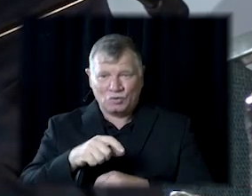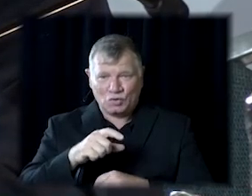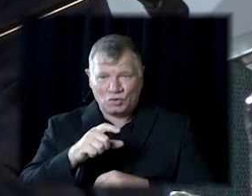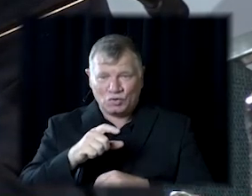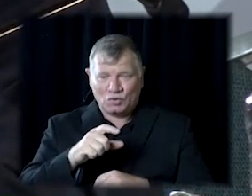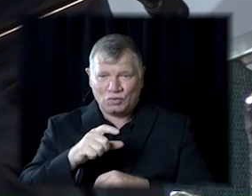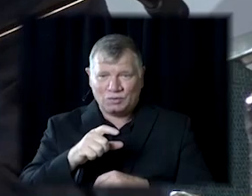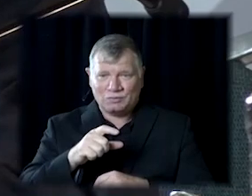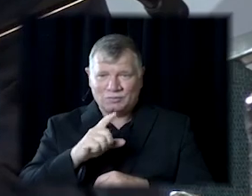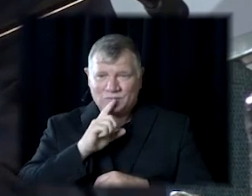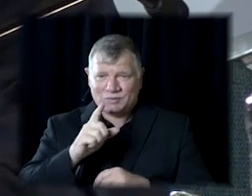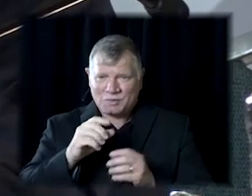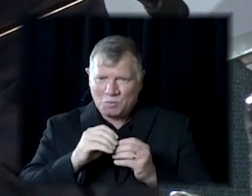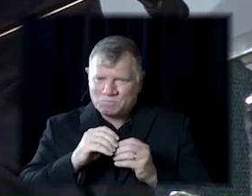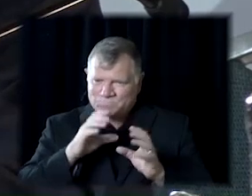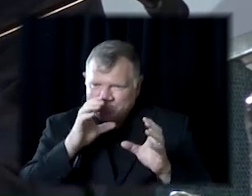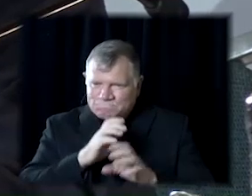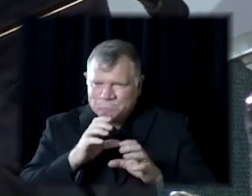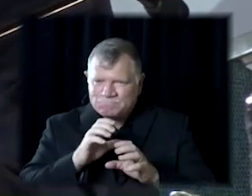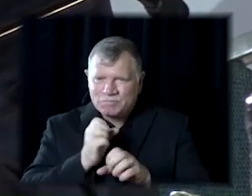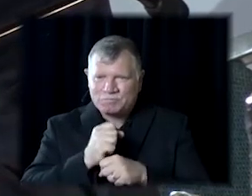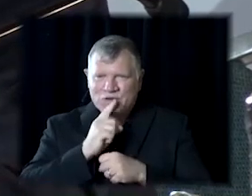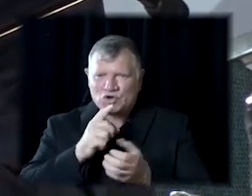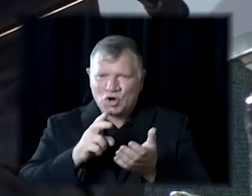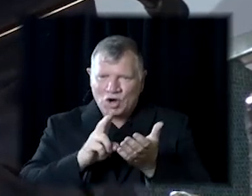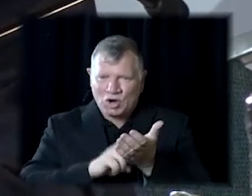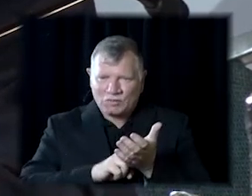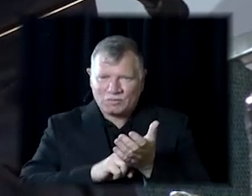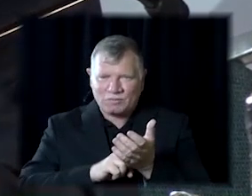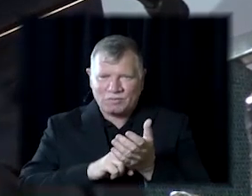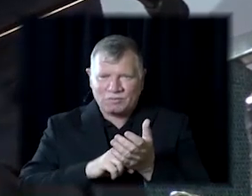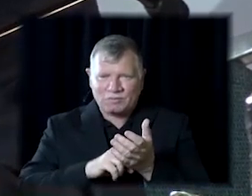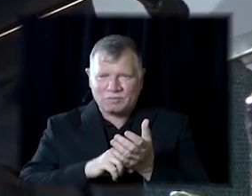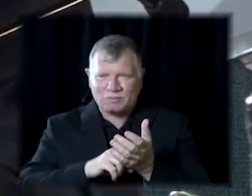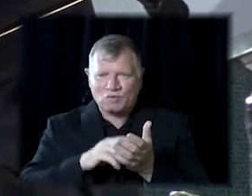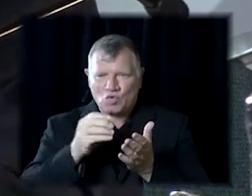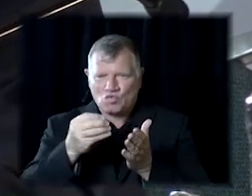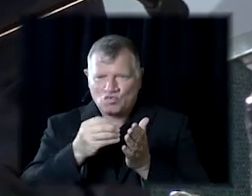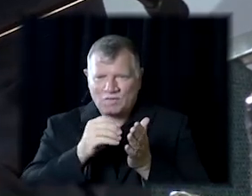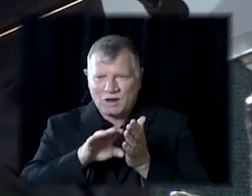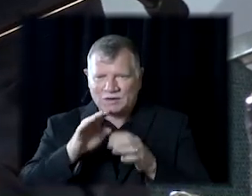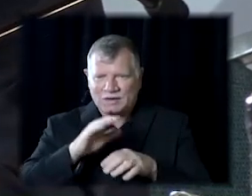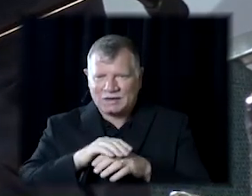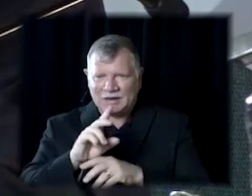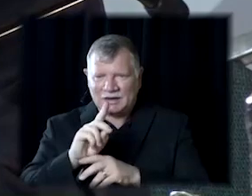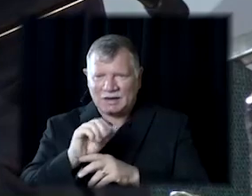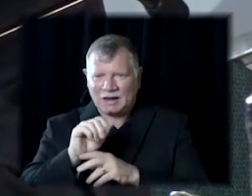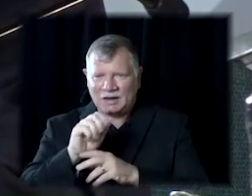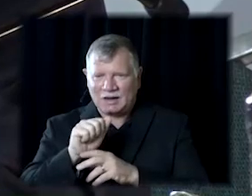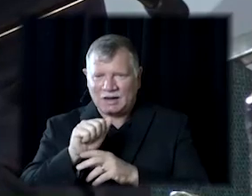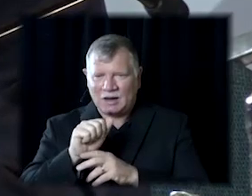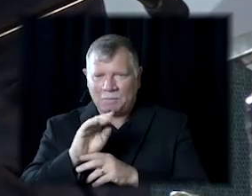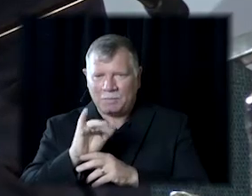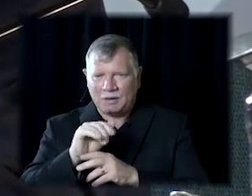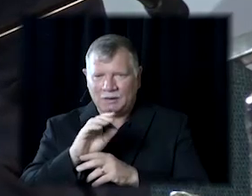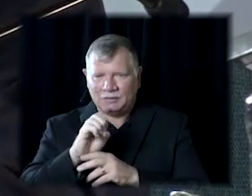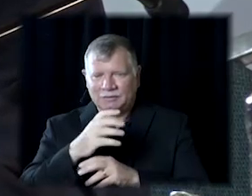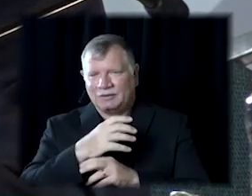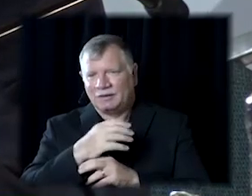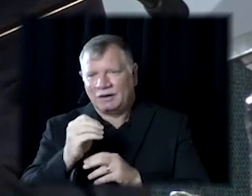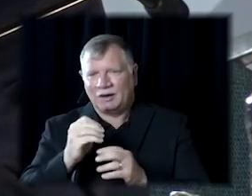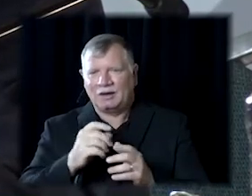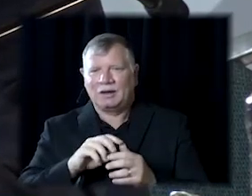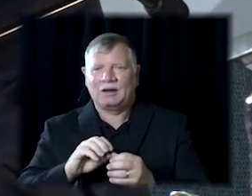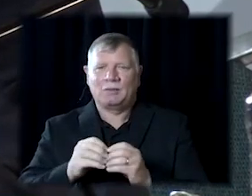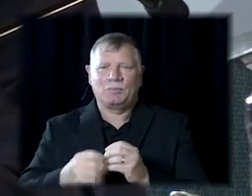diligent, extra diligent in making sure their contracts are properly reflected in this database. And number two,